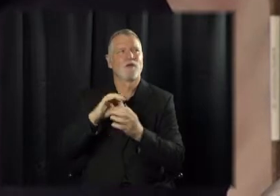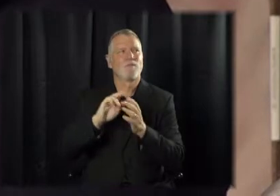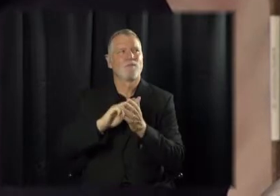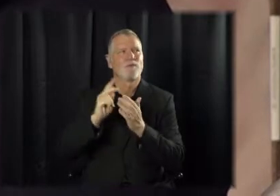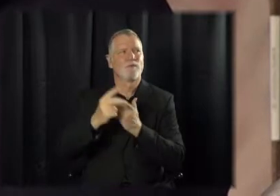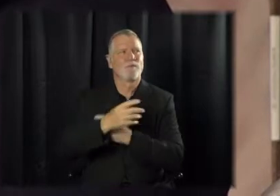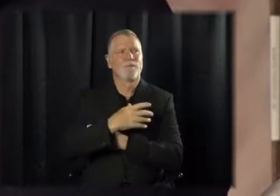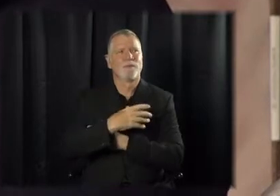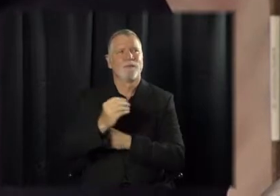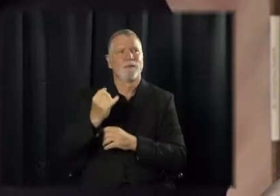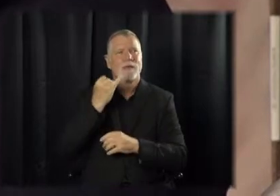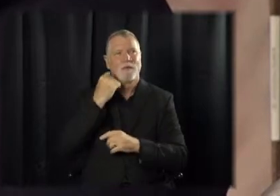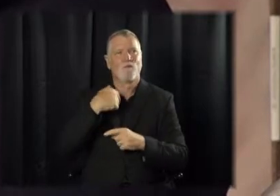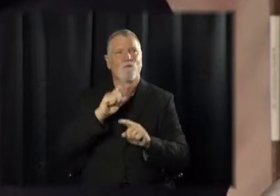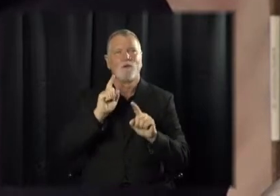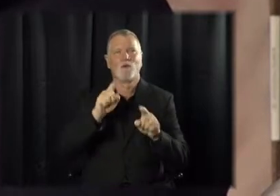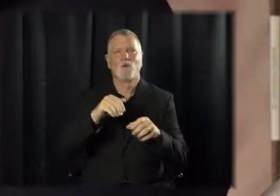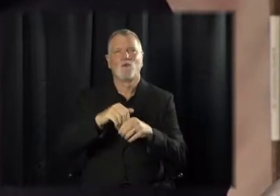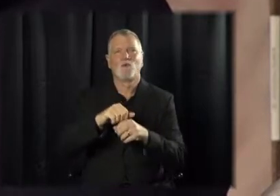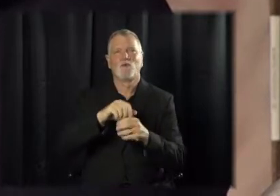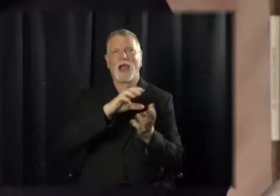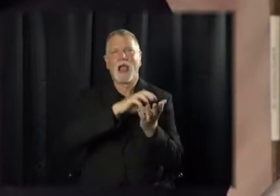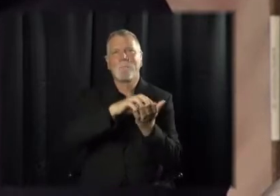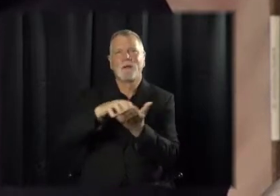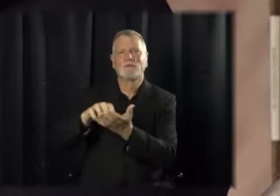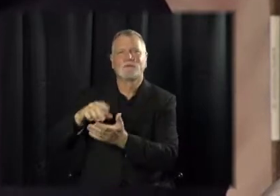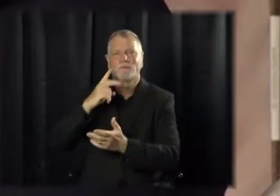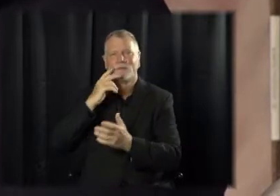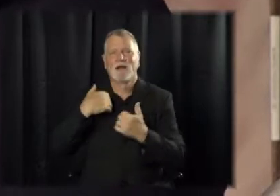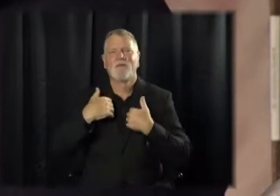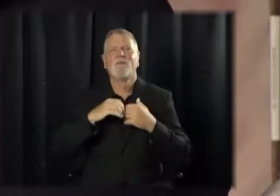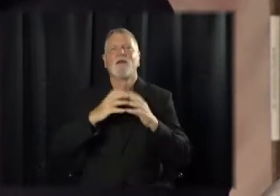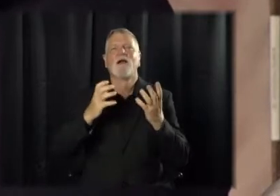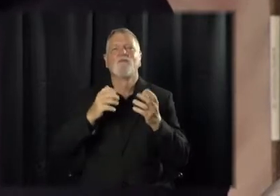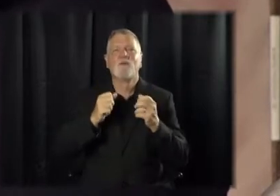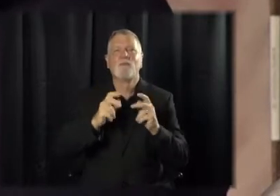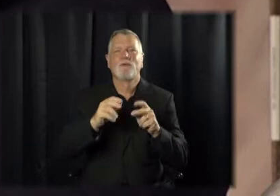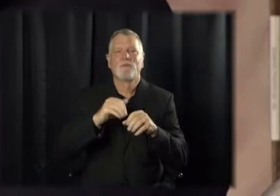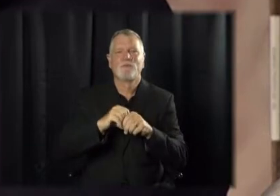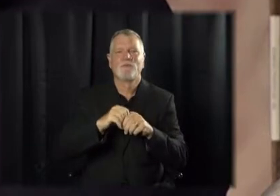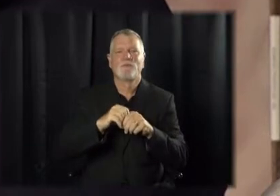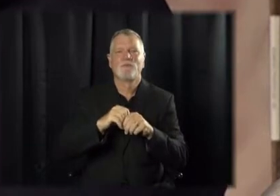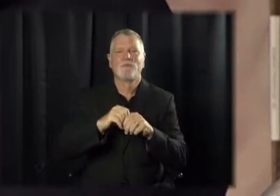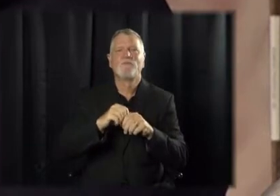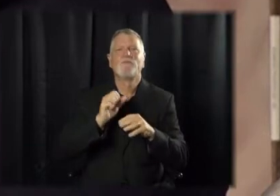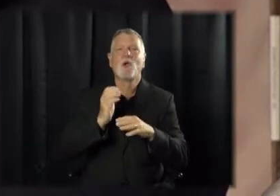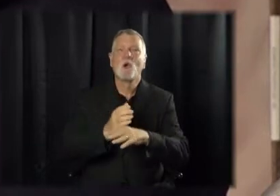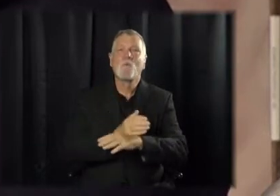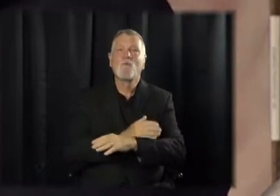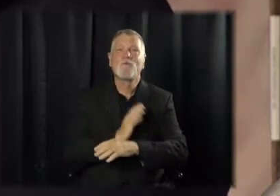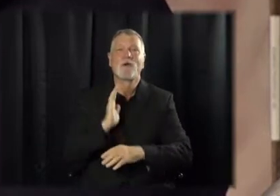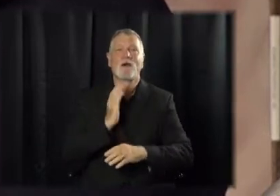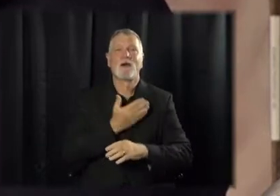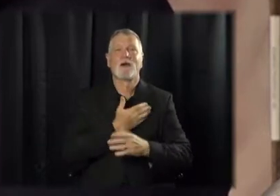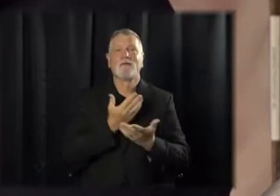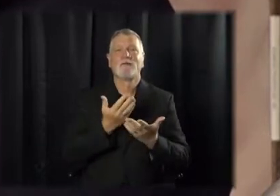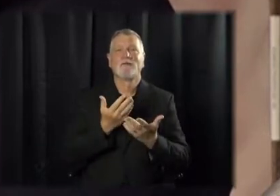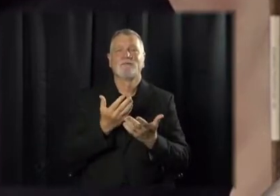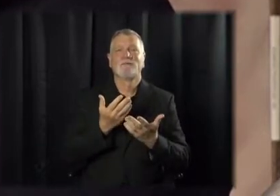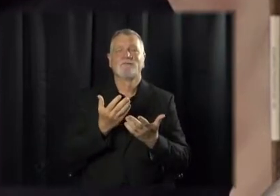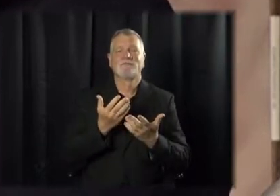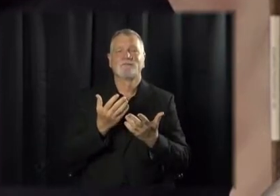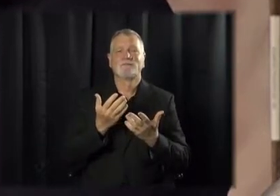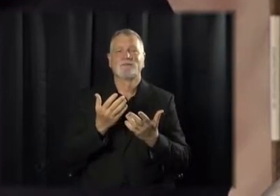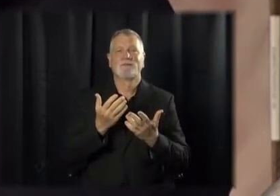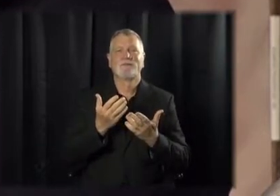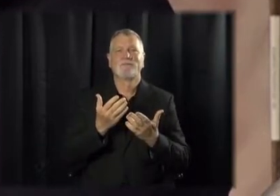And if you go to our campuses, you can see that there's significant opportunities to improve our physical facilities